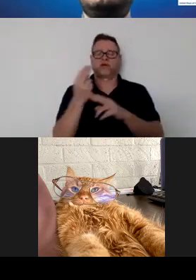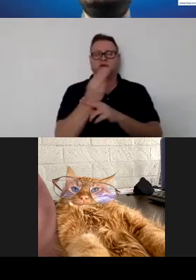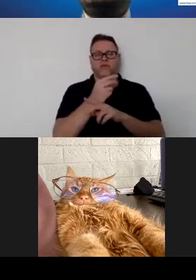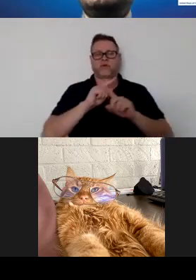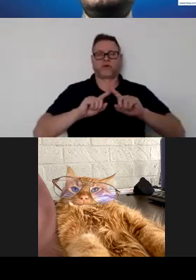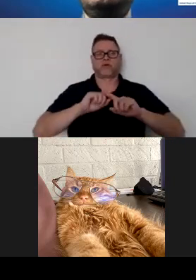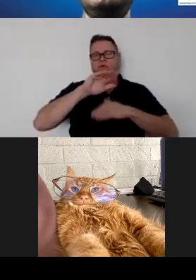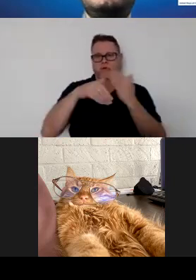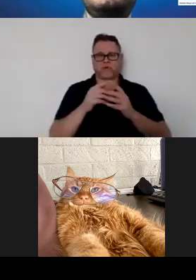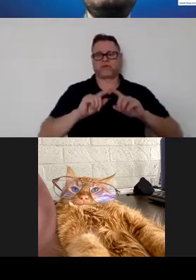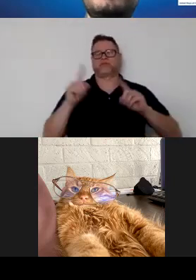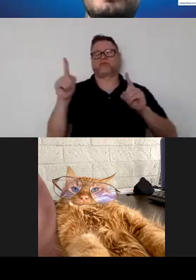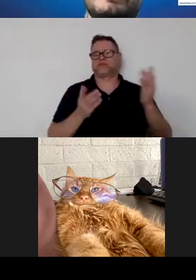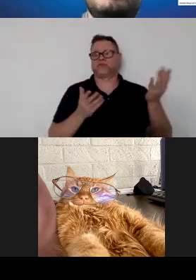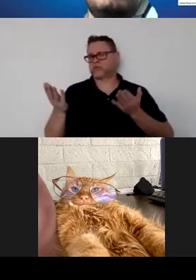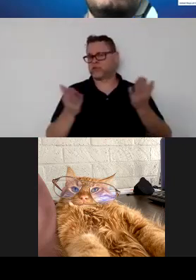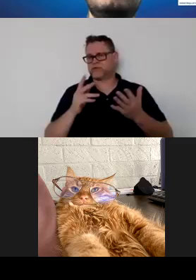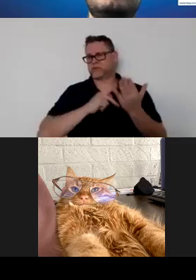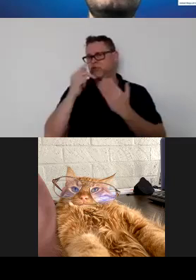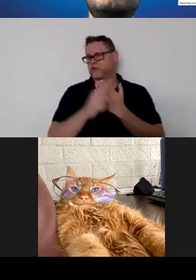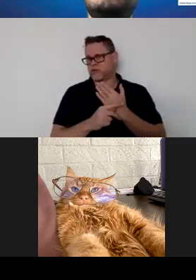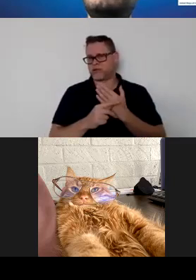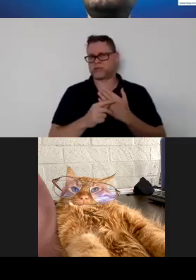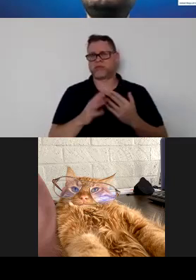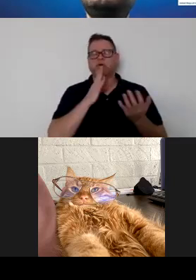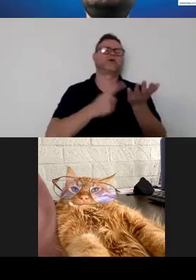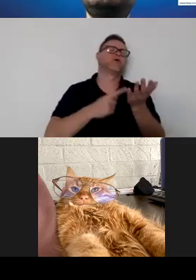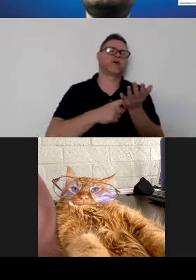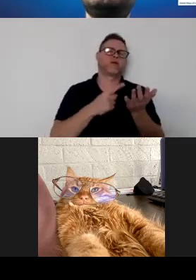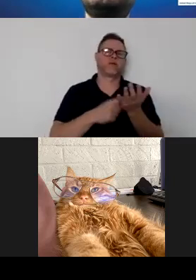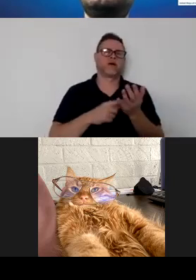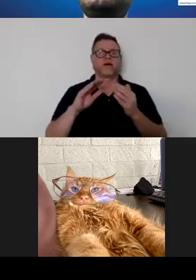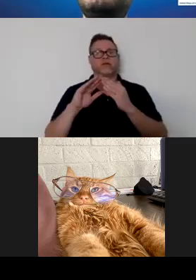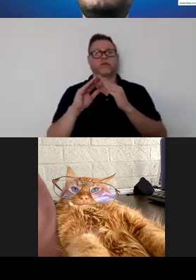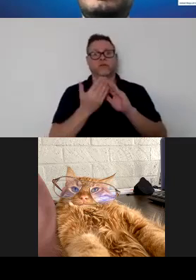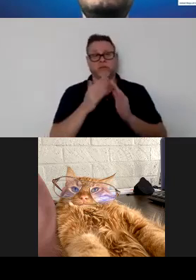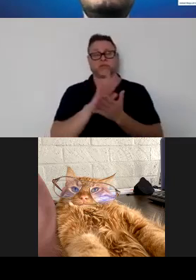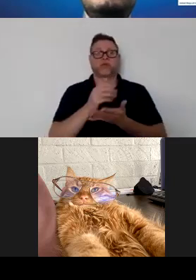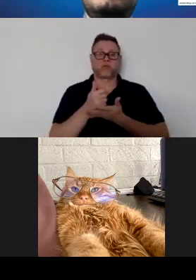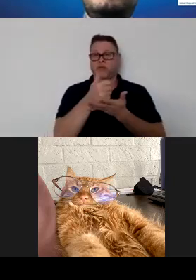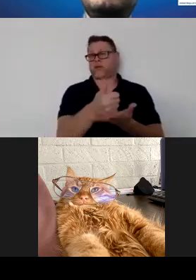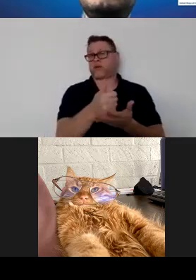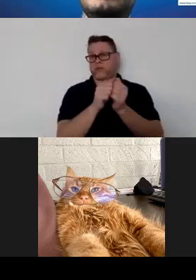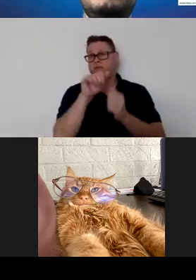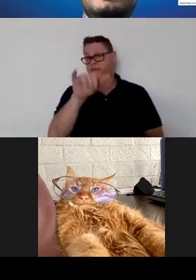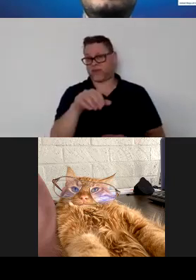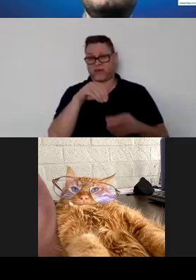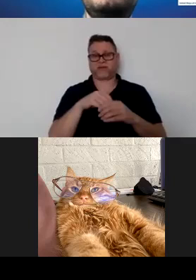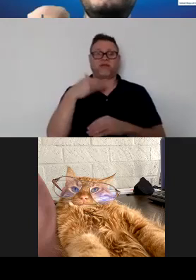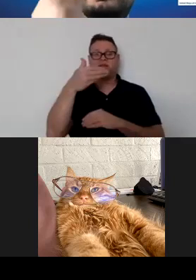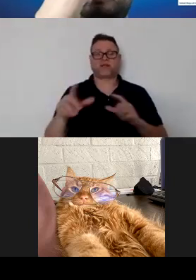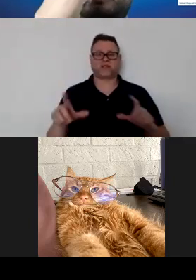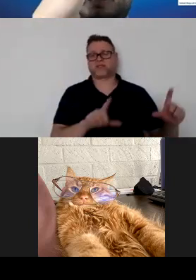different types of services and programs. So we'll talk about how community schools will help in that on this next slide